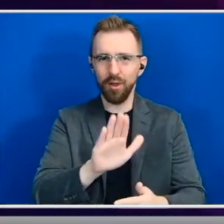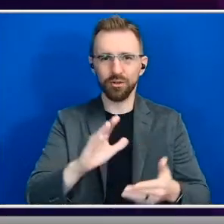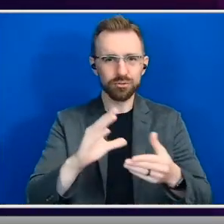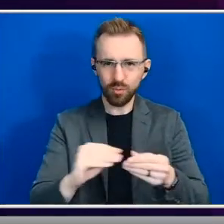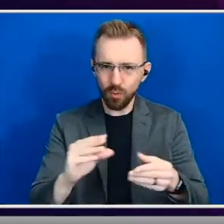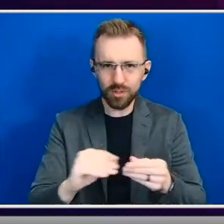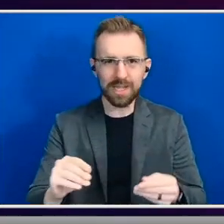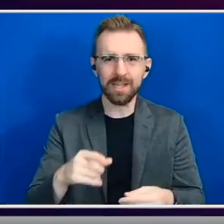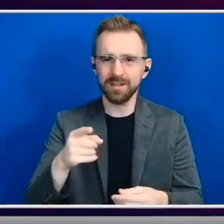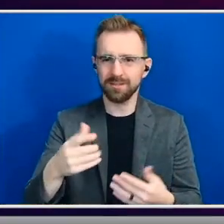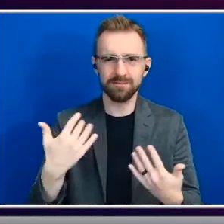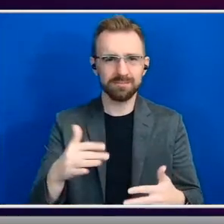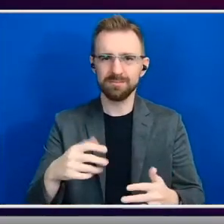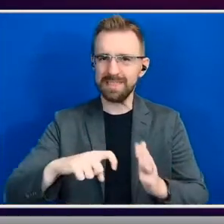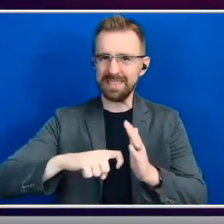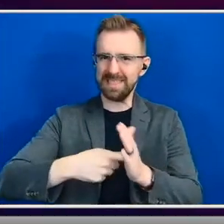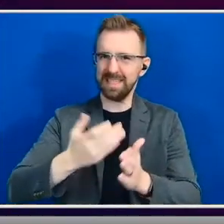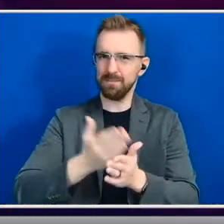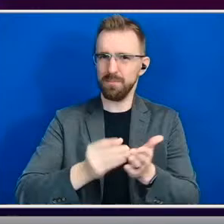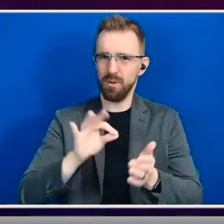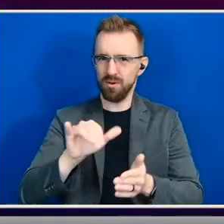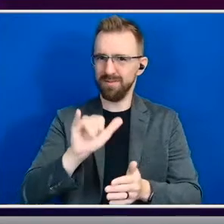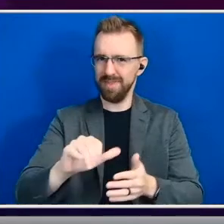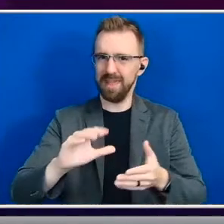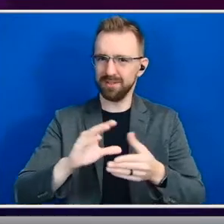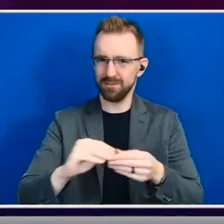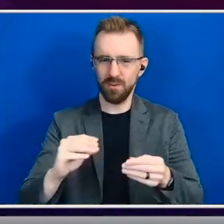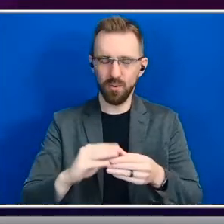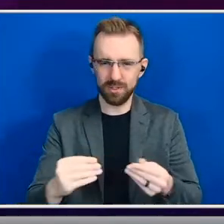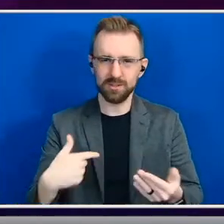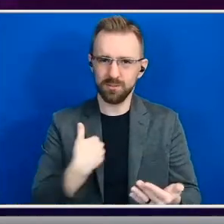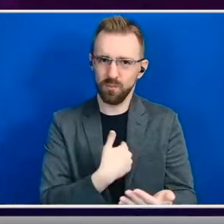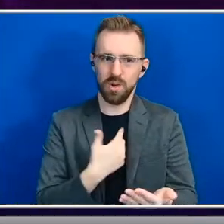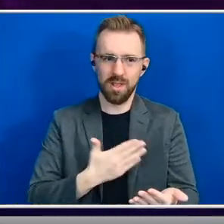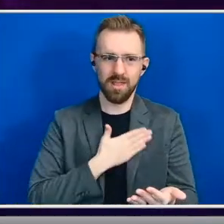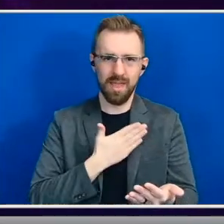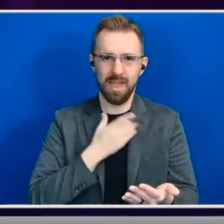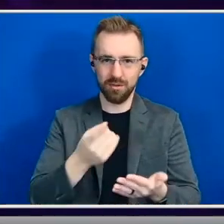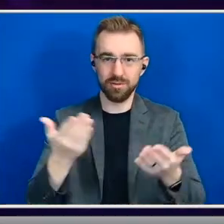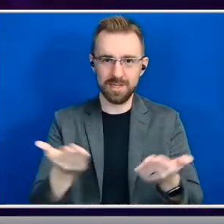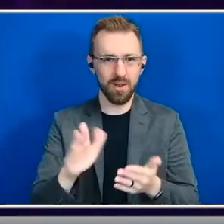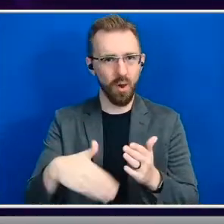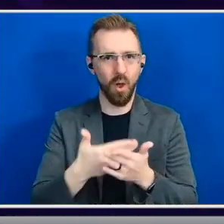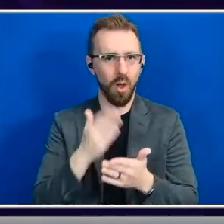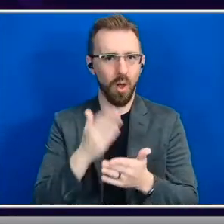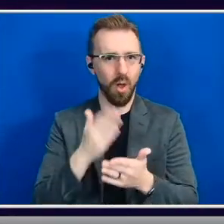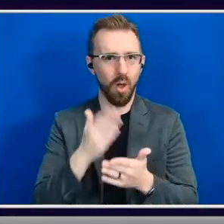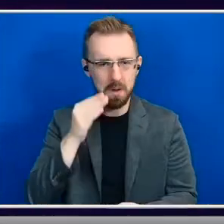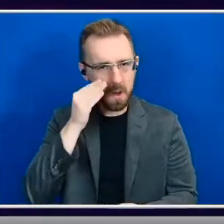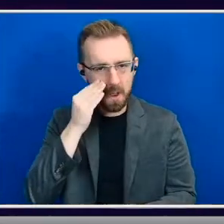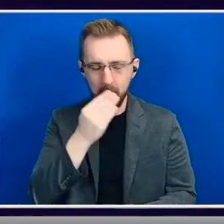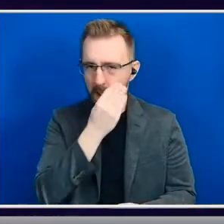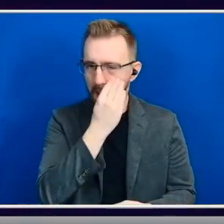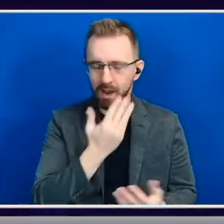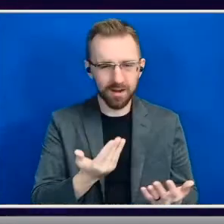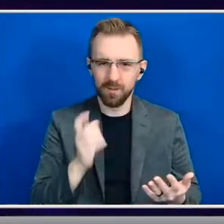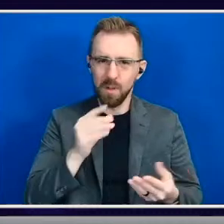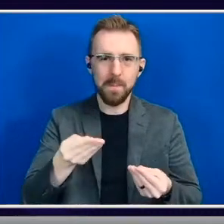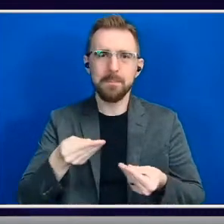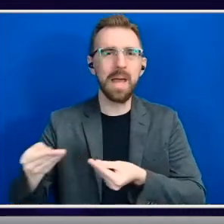key part of their story. So we're glad we're here, and we're all going to need tissues because we'll just pass this around, okay,